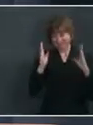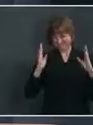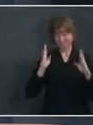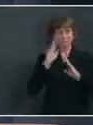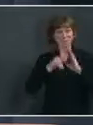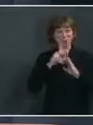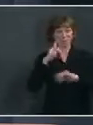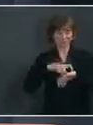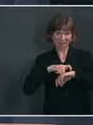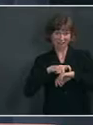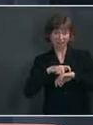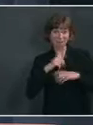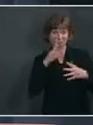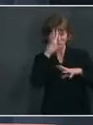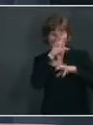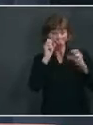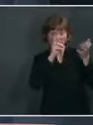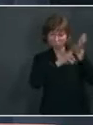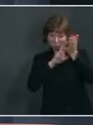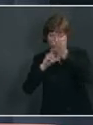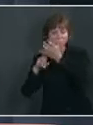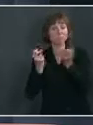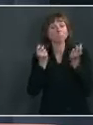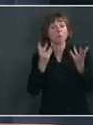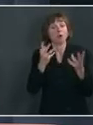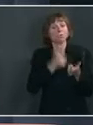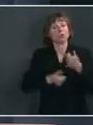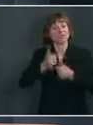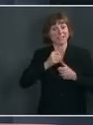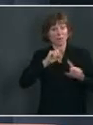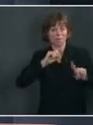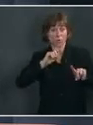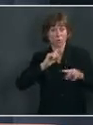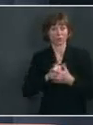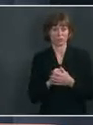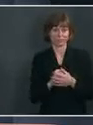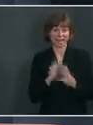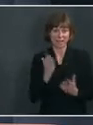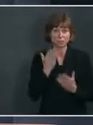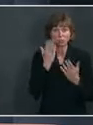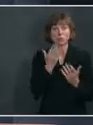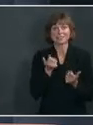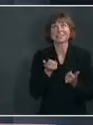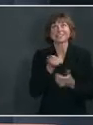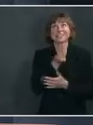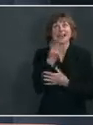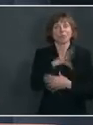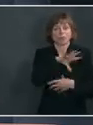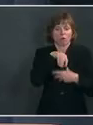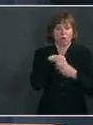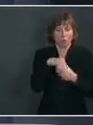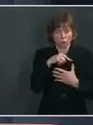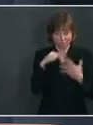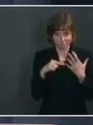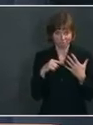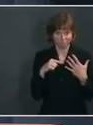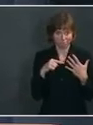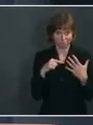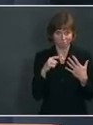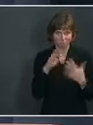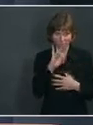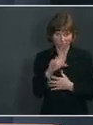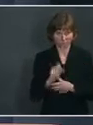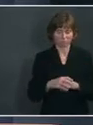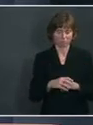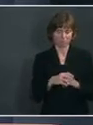president has signed multiple executive orders. He has proposed several comprehensive bills. He's had many